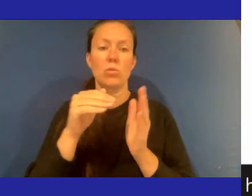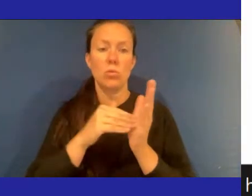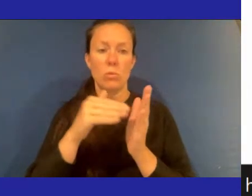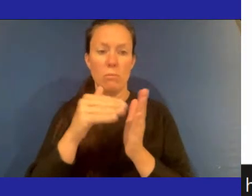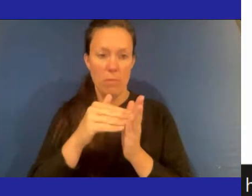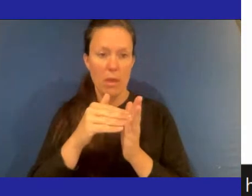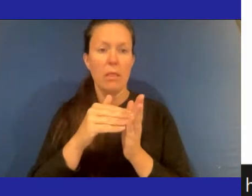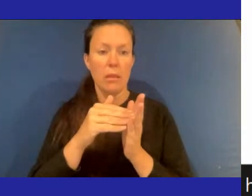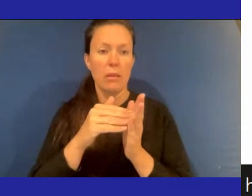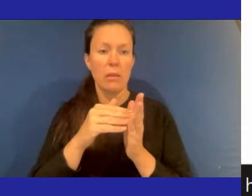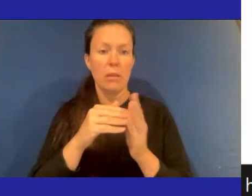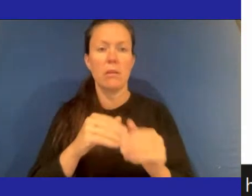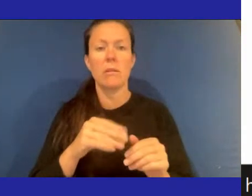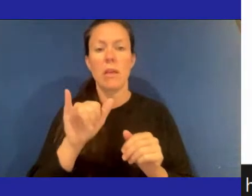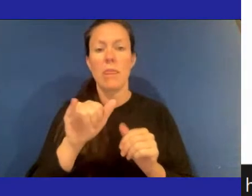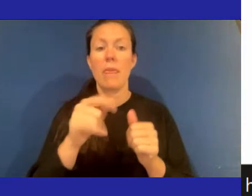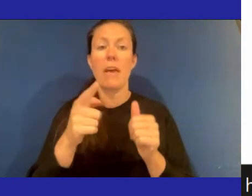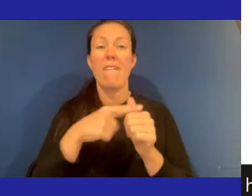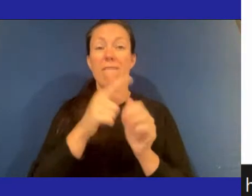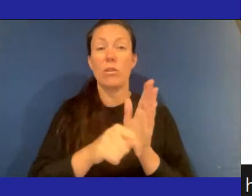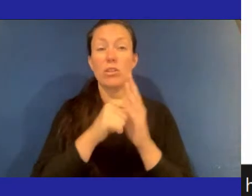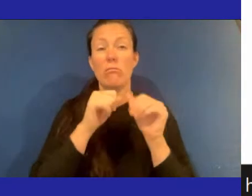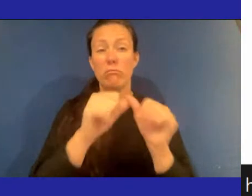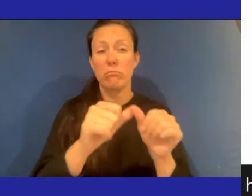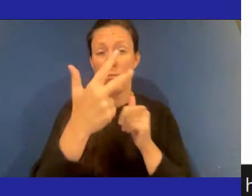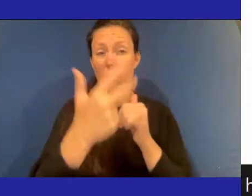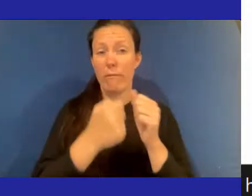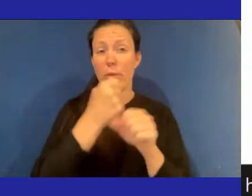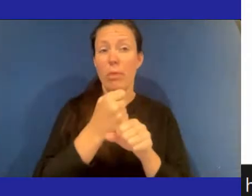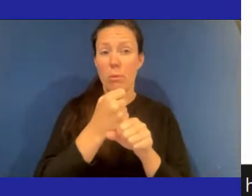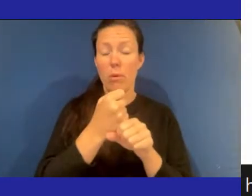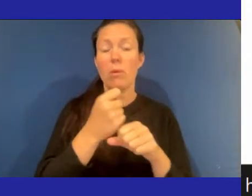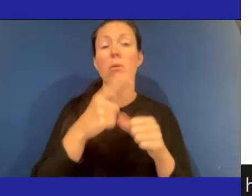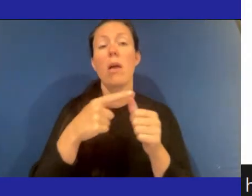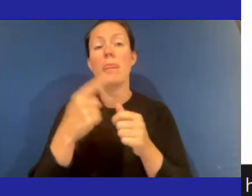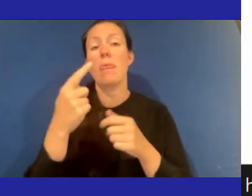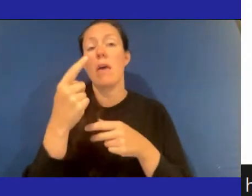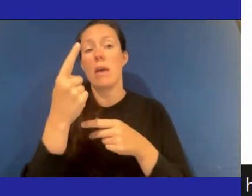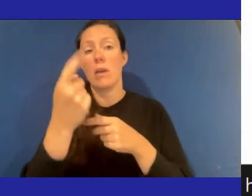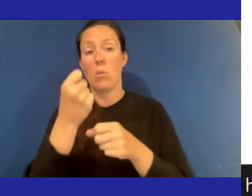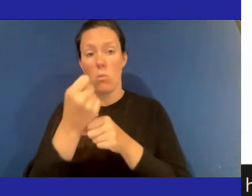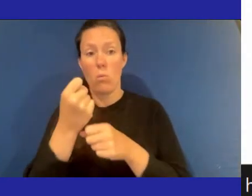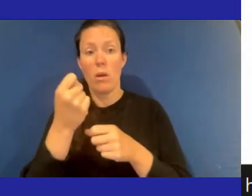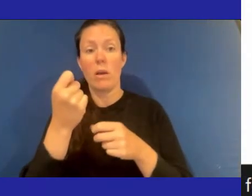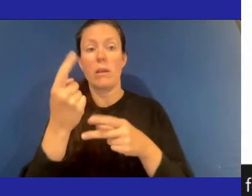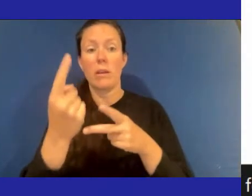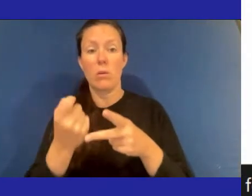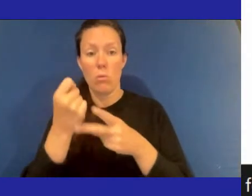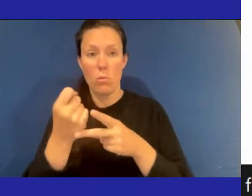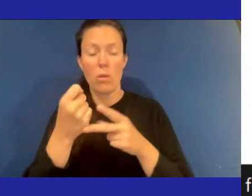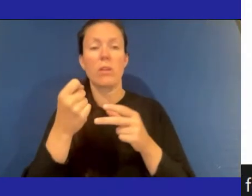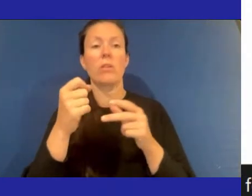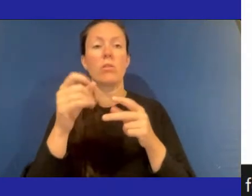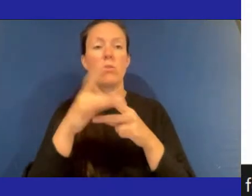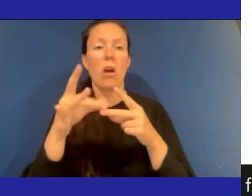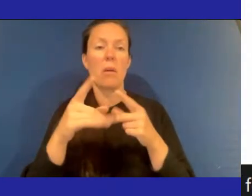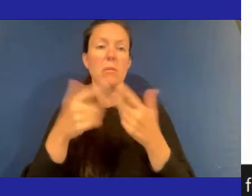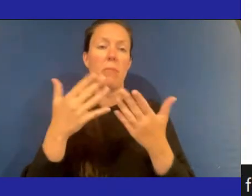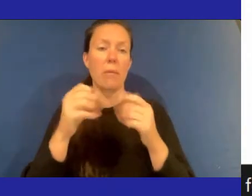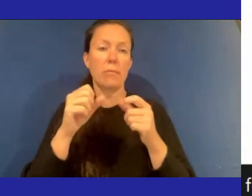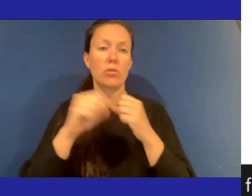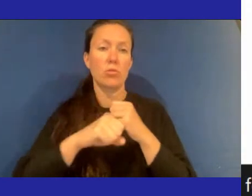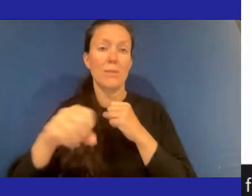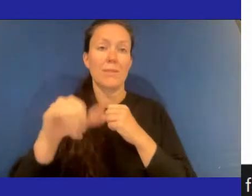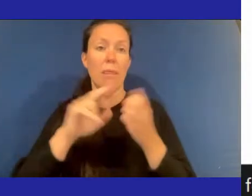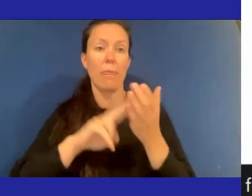$22,440,000 with an initial term of 3 years with 2 one-year options to extend. So a little